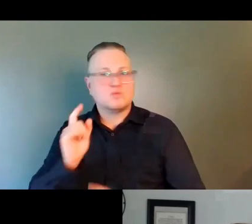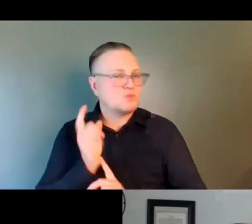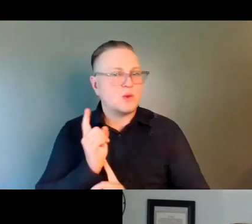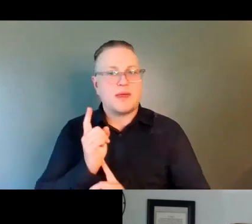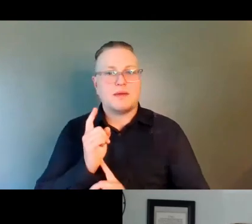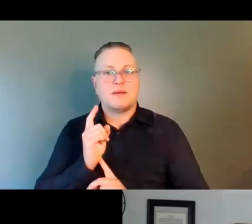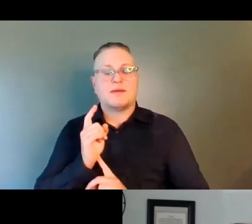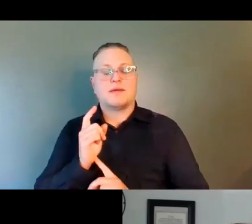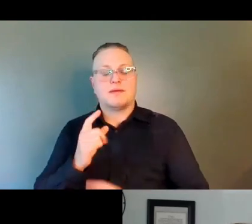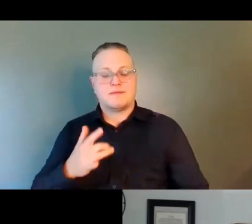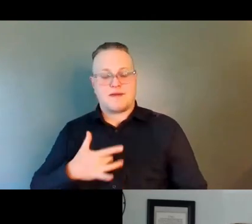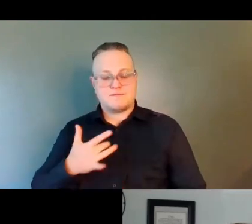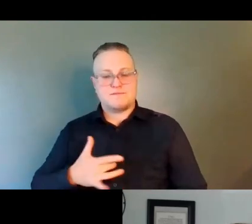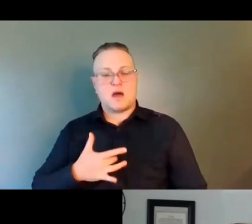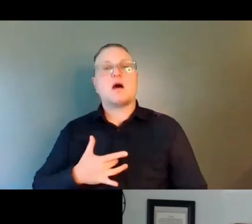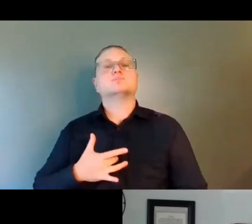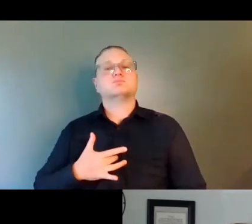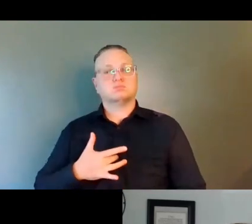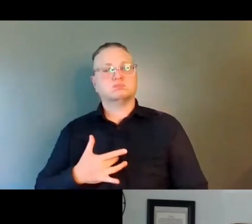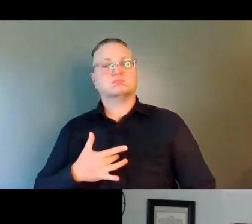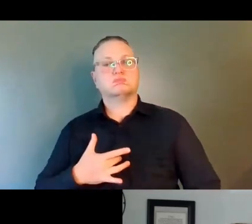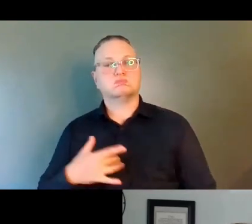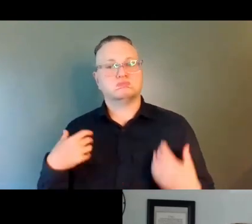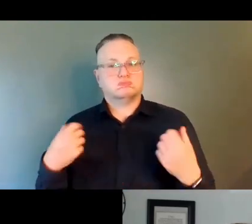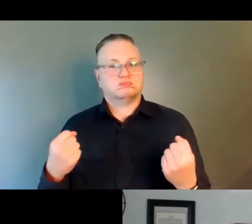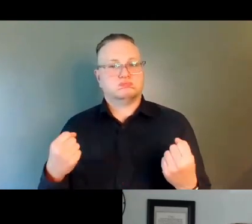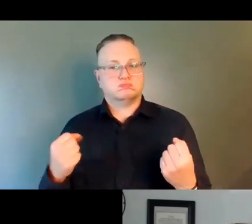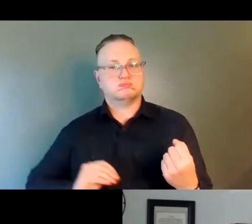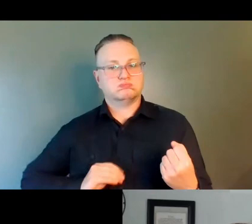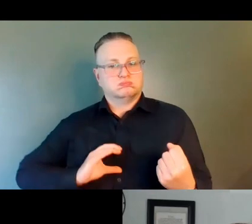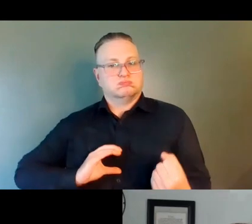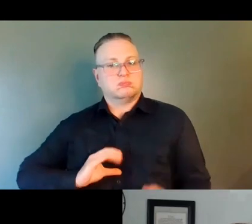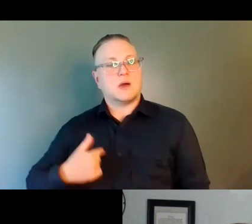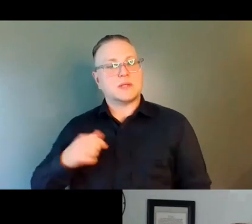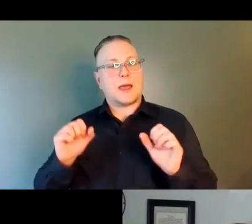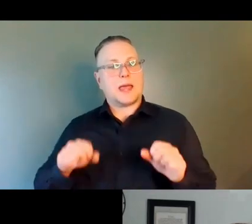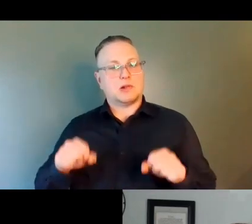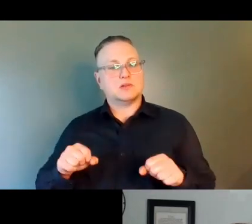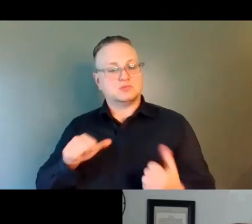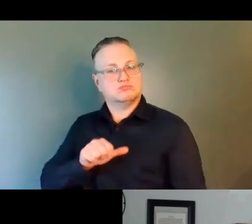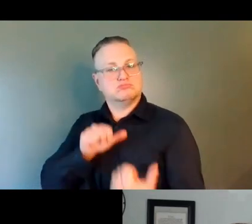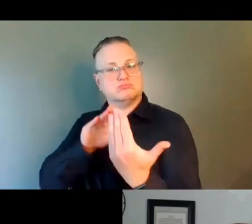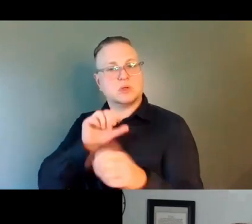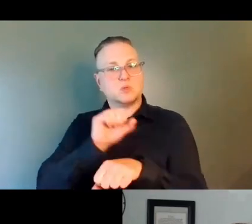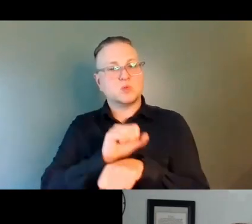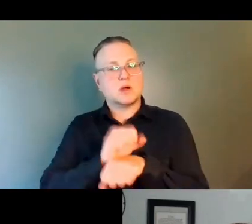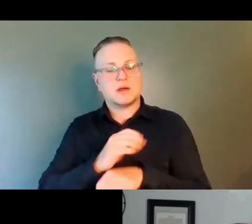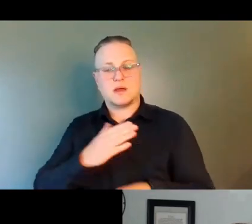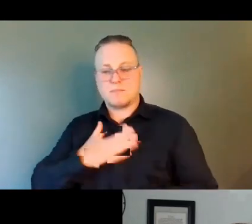sense of myself as competent and able to do the work into my